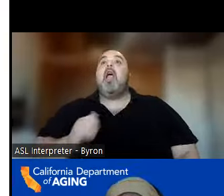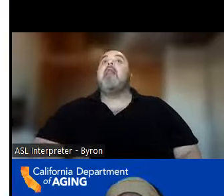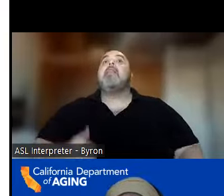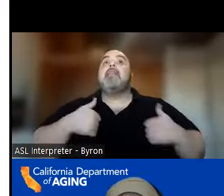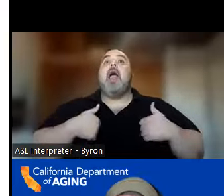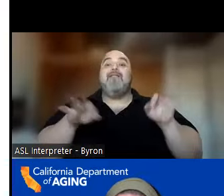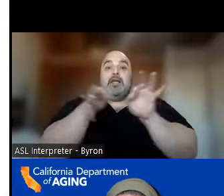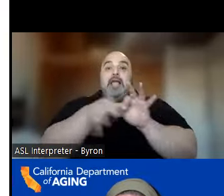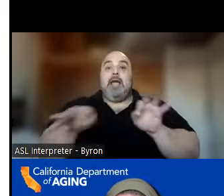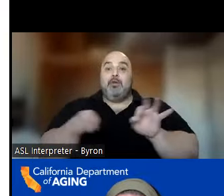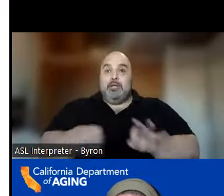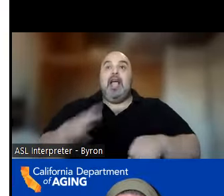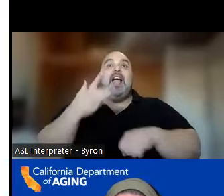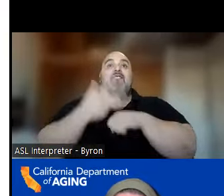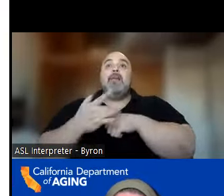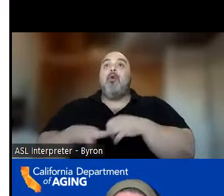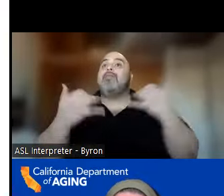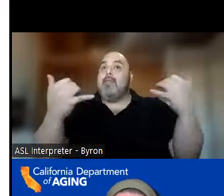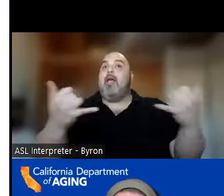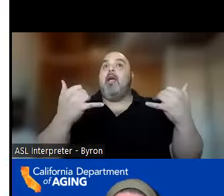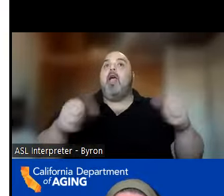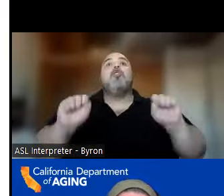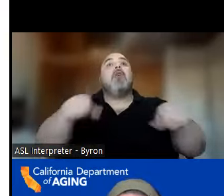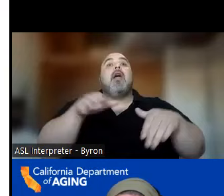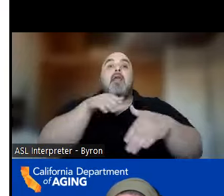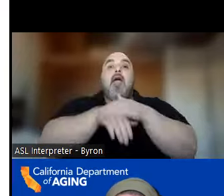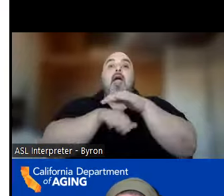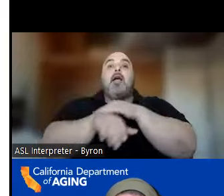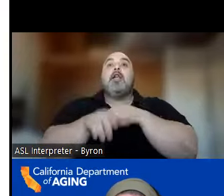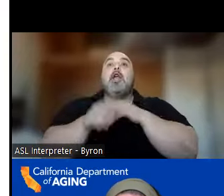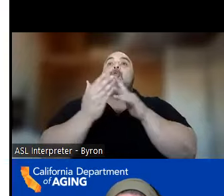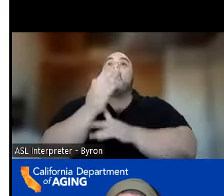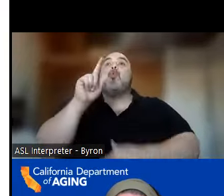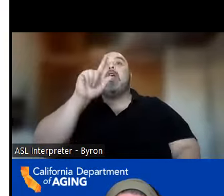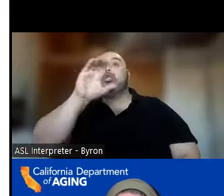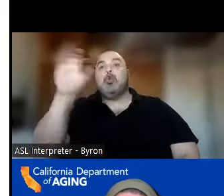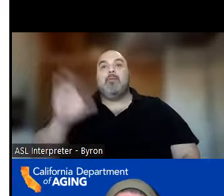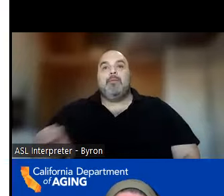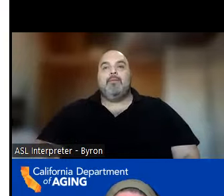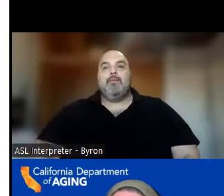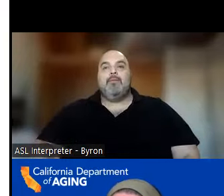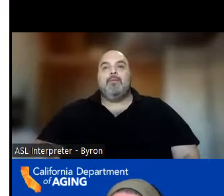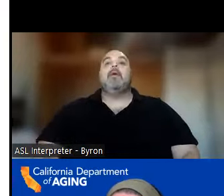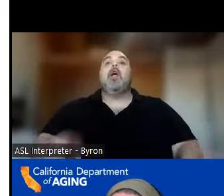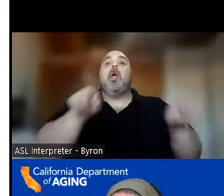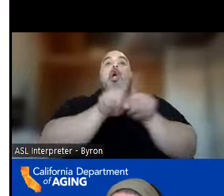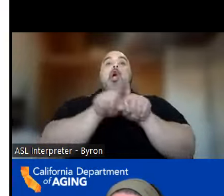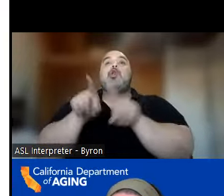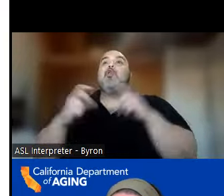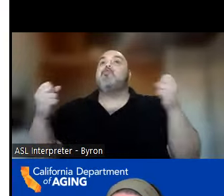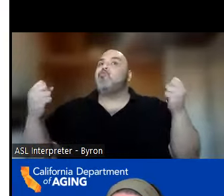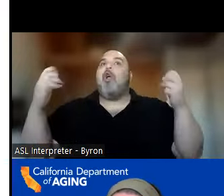captioning available right now. You can access this through Zoom. And we also have American Sign